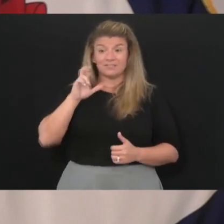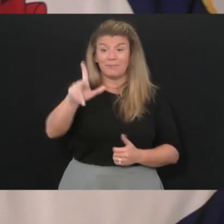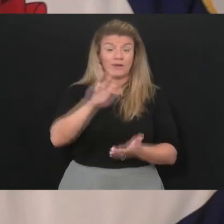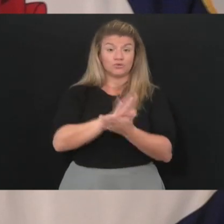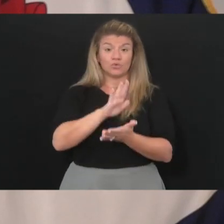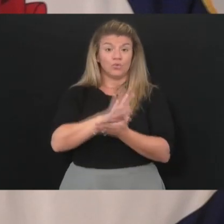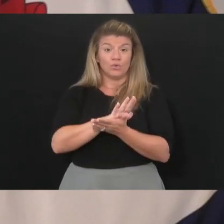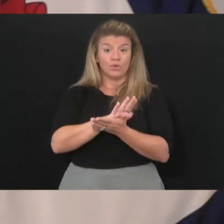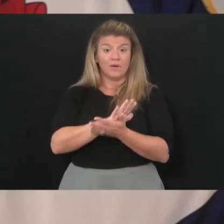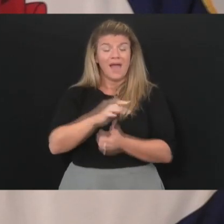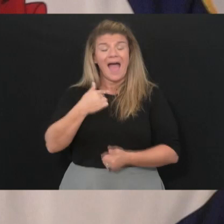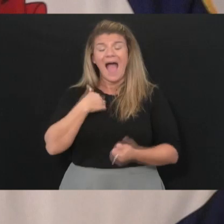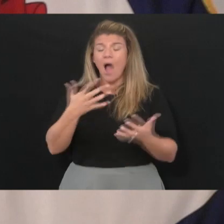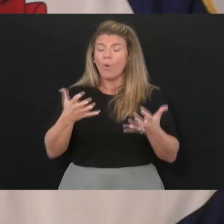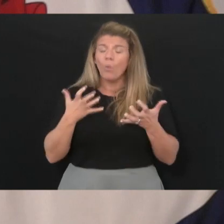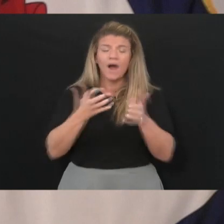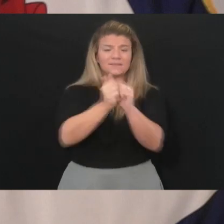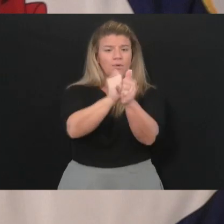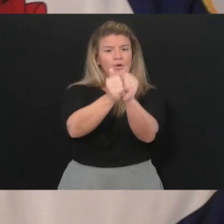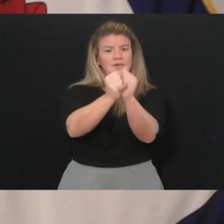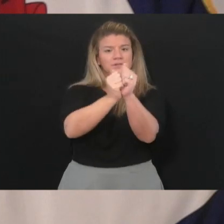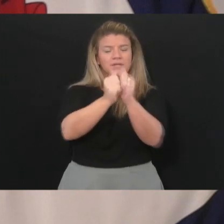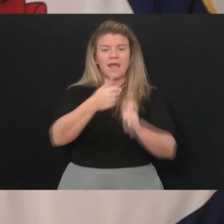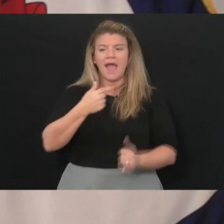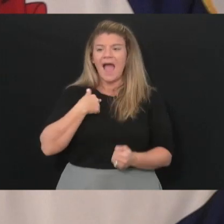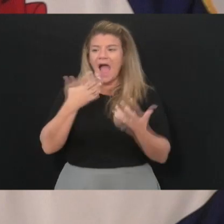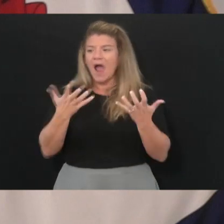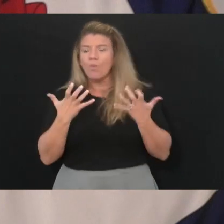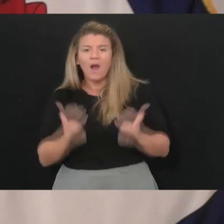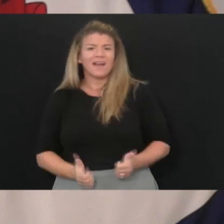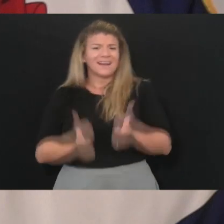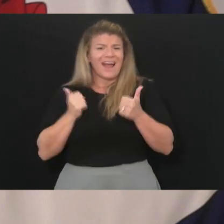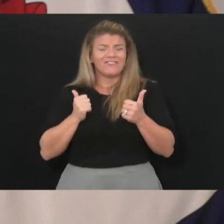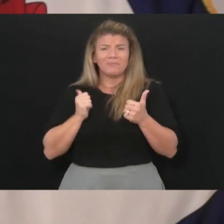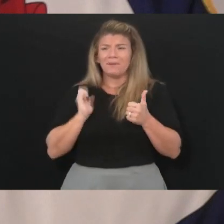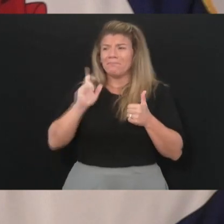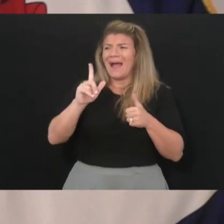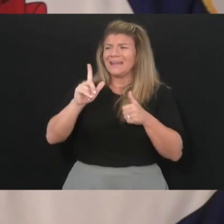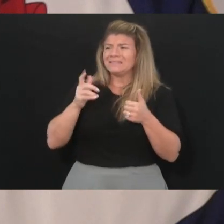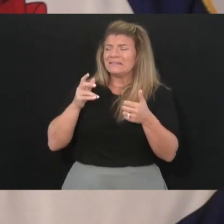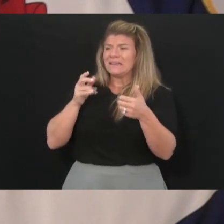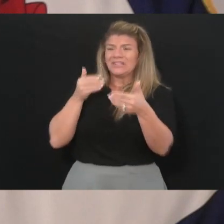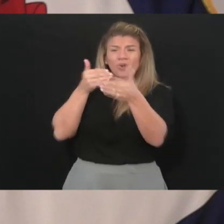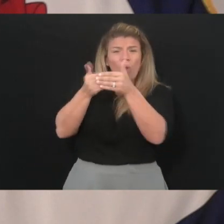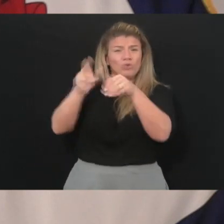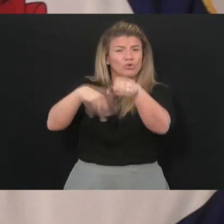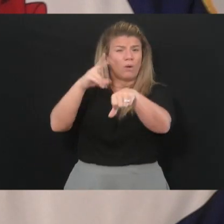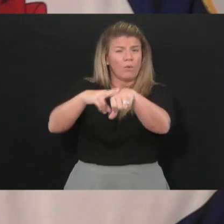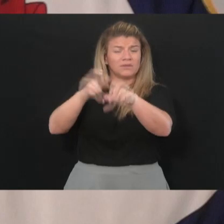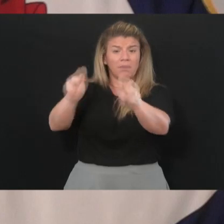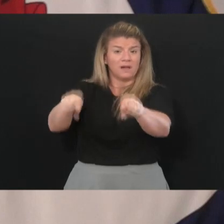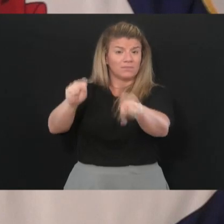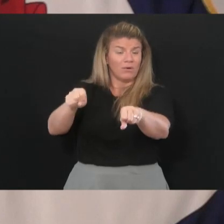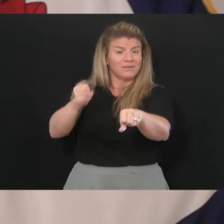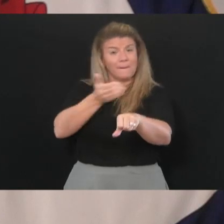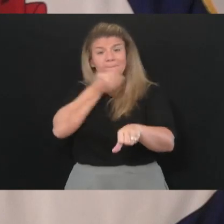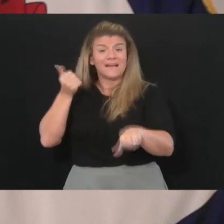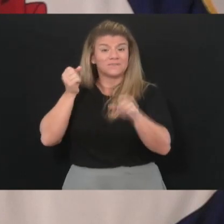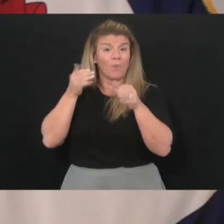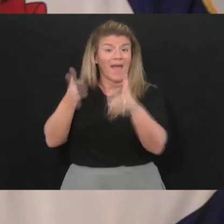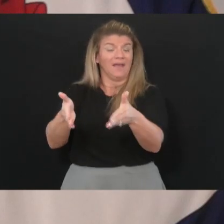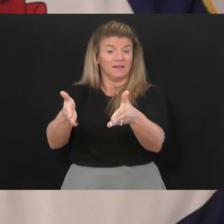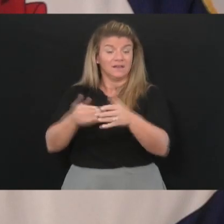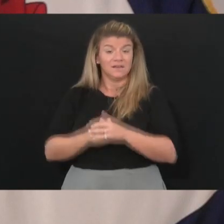want us to be playing sports, and I want us to be back as close to normal as I possibly can, as quickly as we possibly can. But at the end